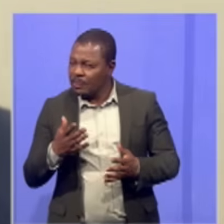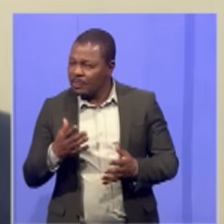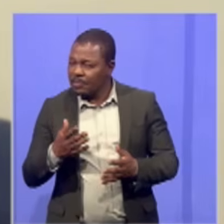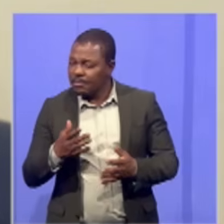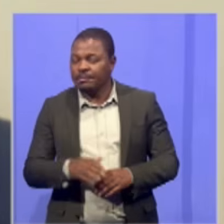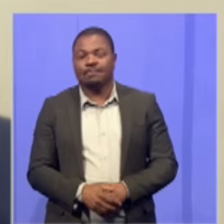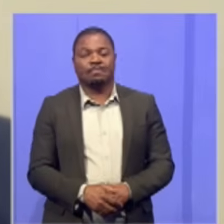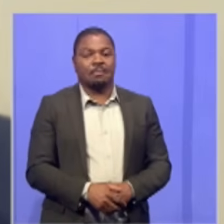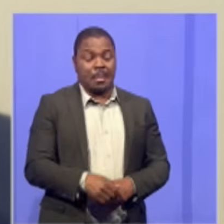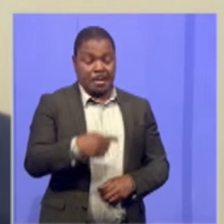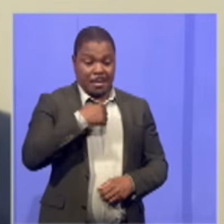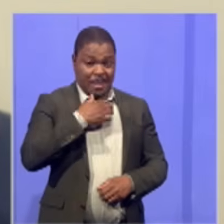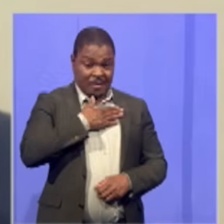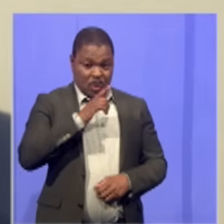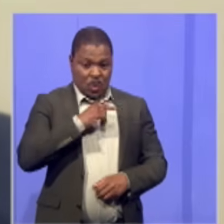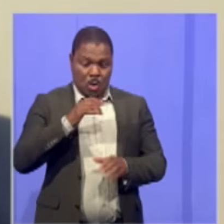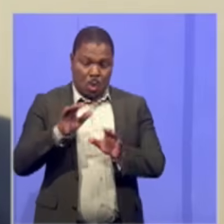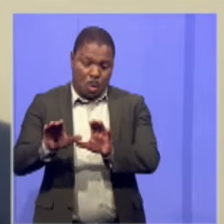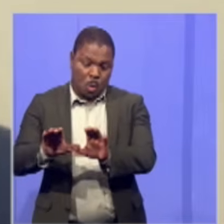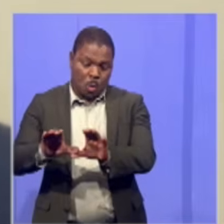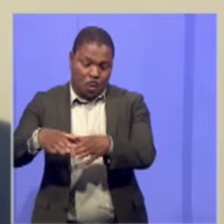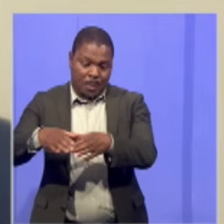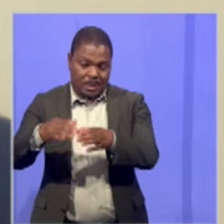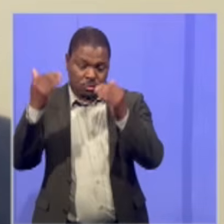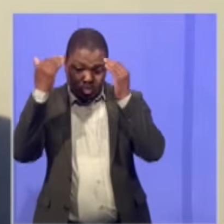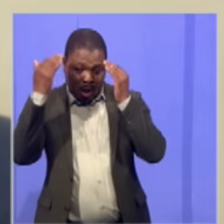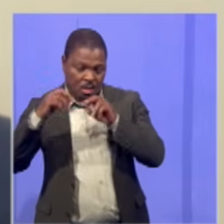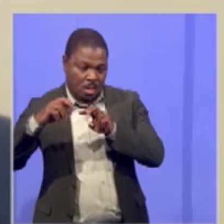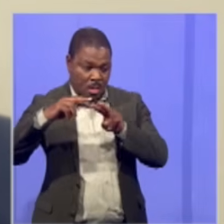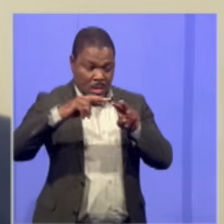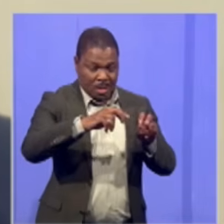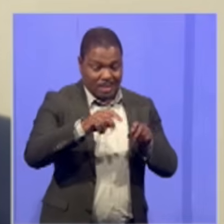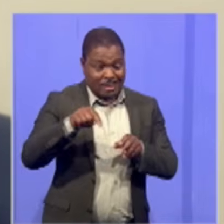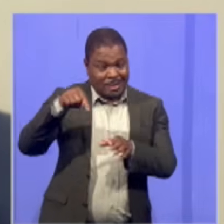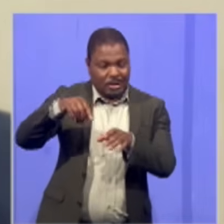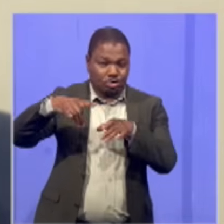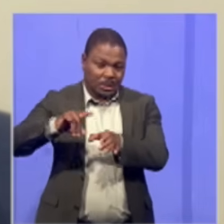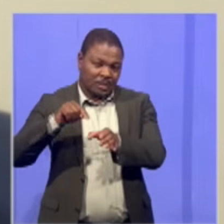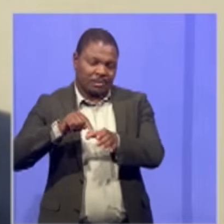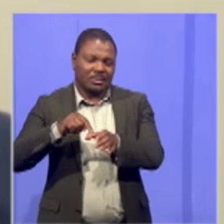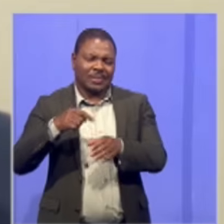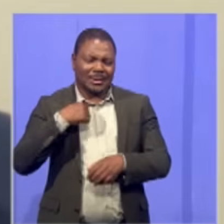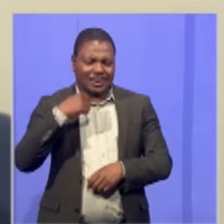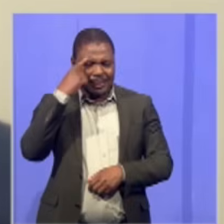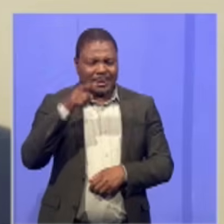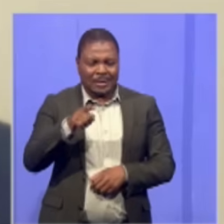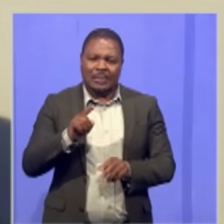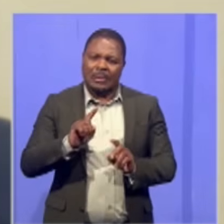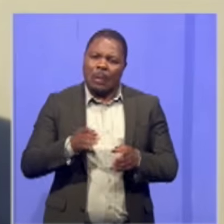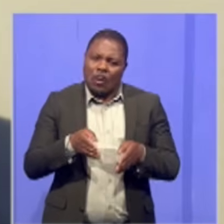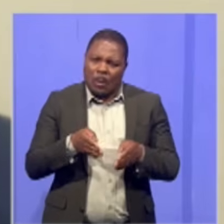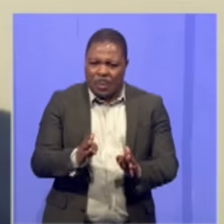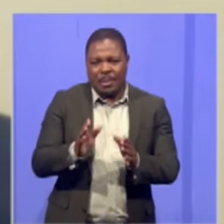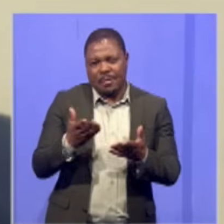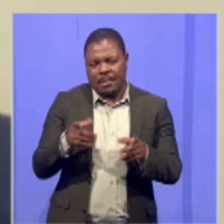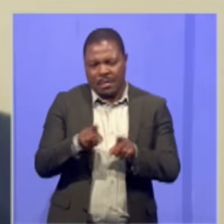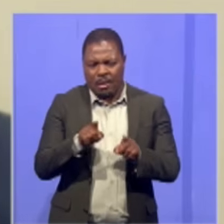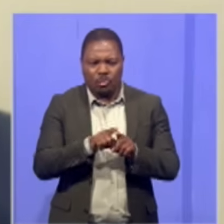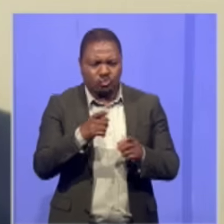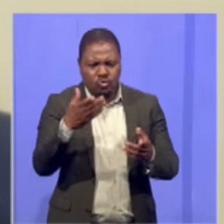hore commission ya diphuputso e ntse le ka mokgwa le tsela e leng hore ho ka